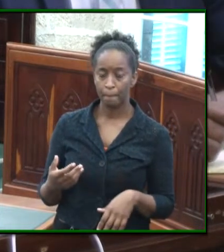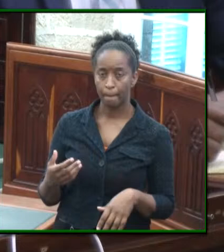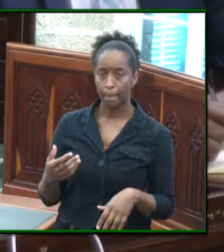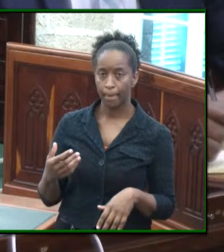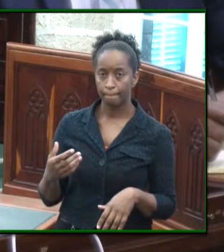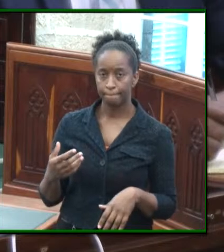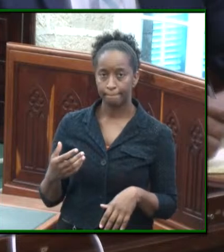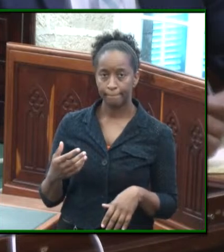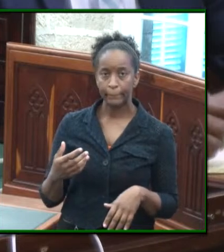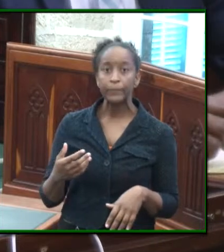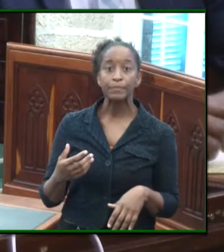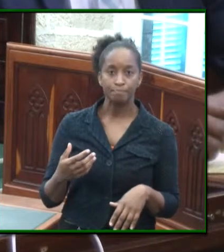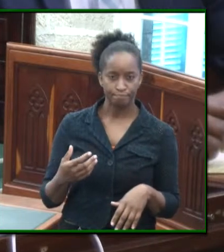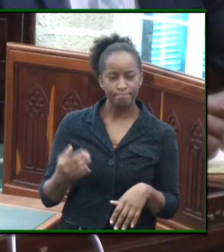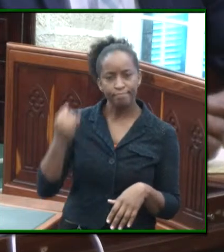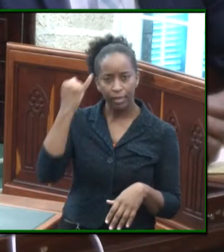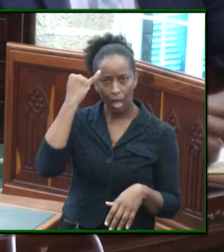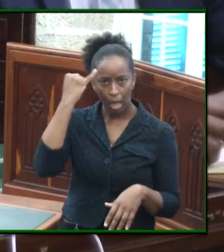to be considered,